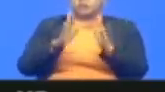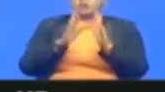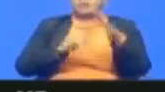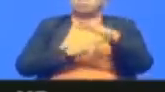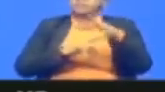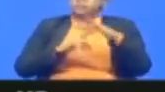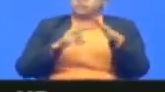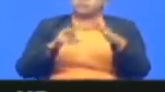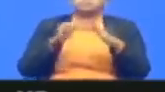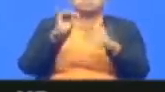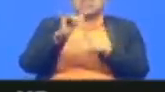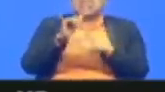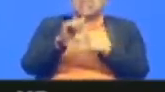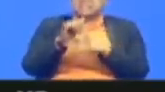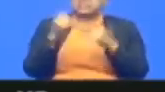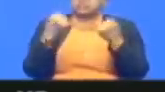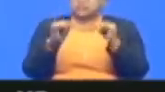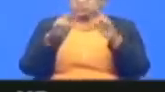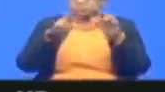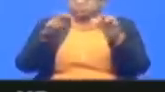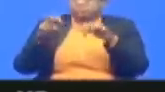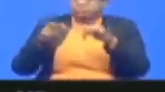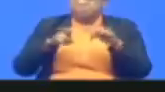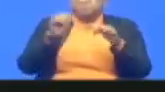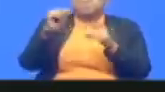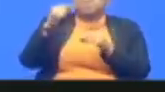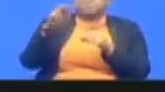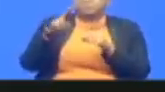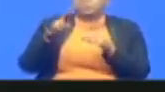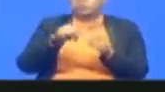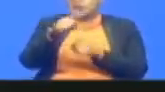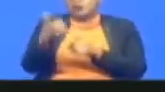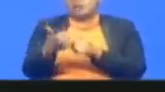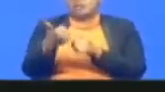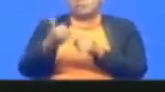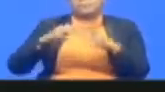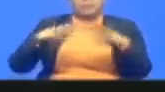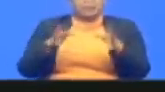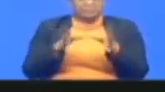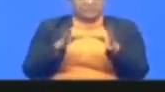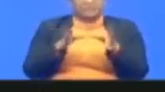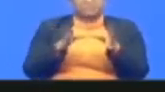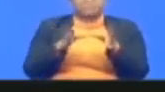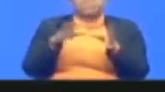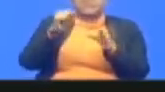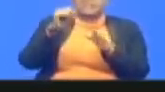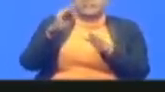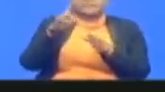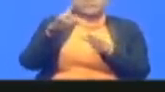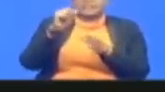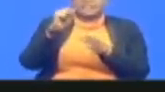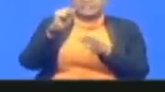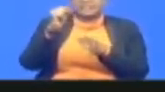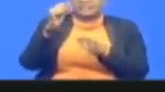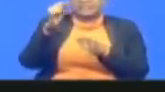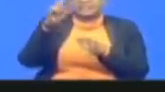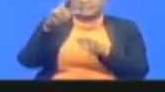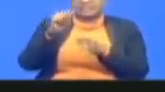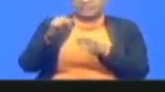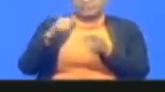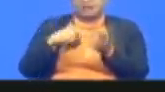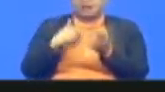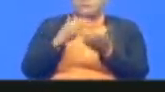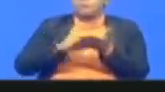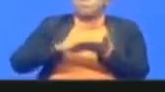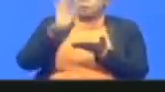had outsourced the SGR to another company, Africa Star Railway Operation Company Limited, where it holds majority